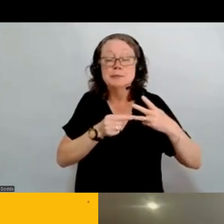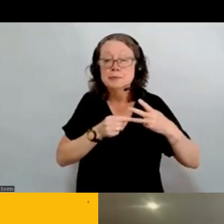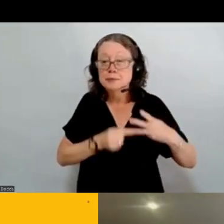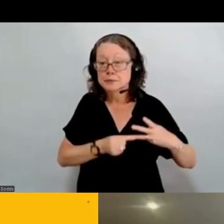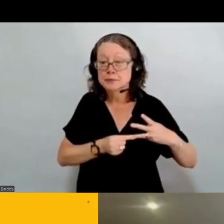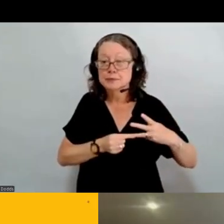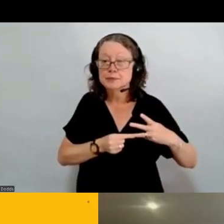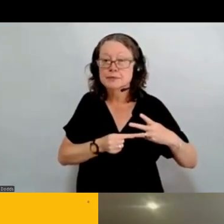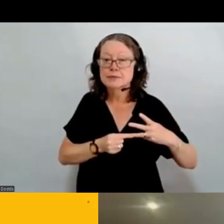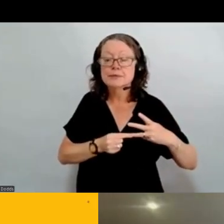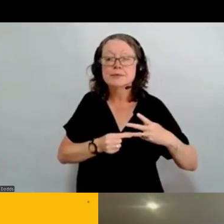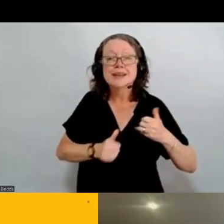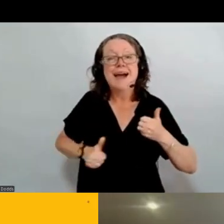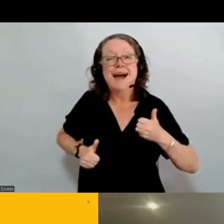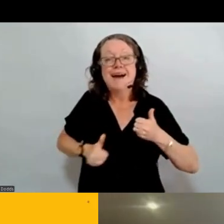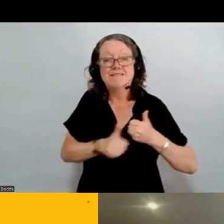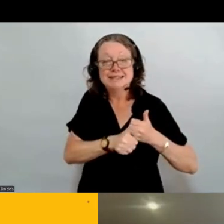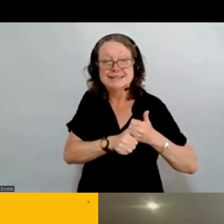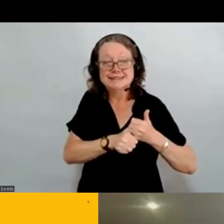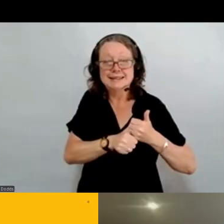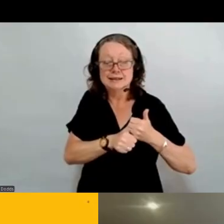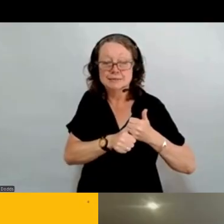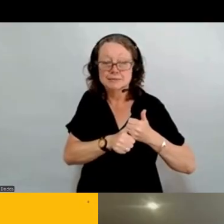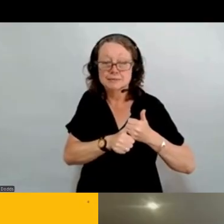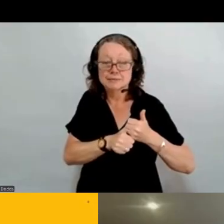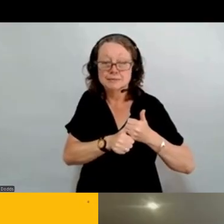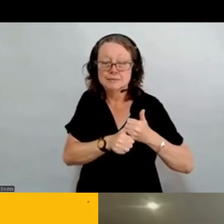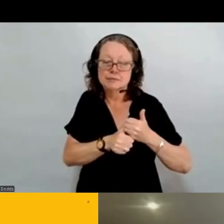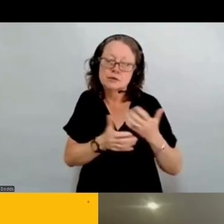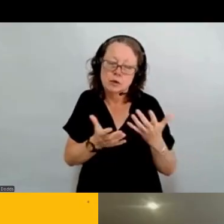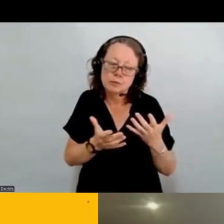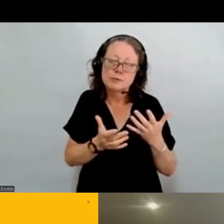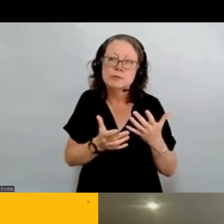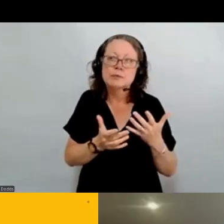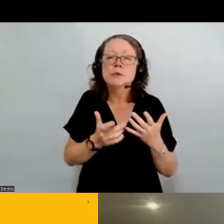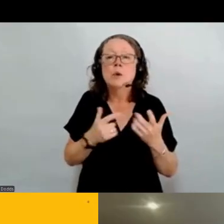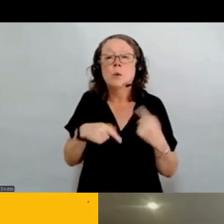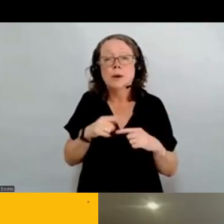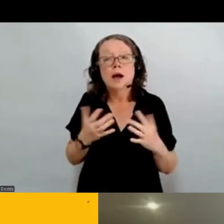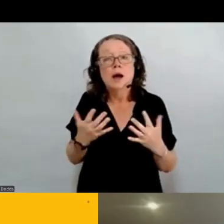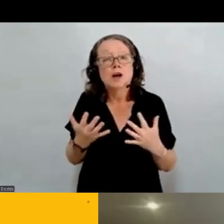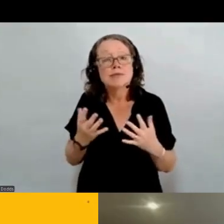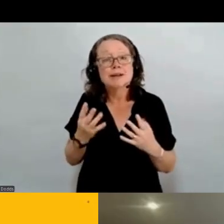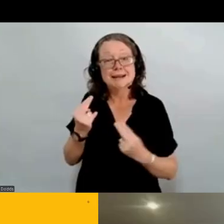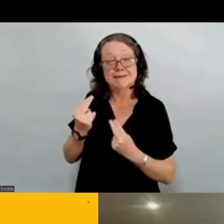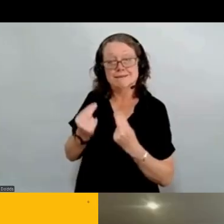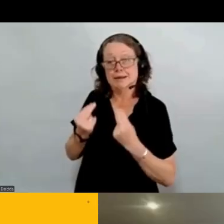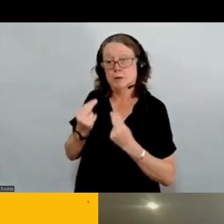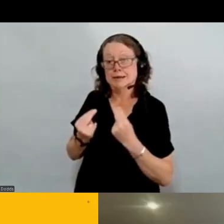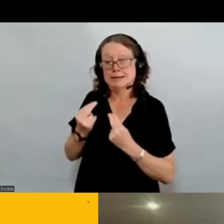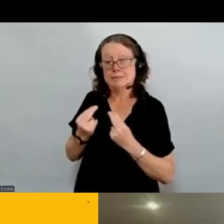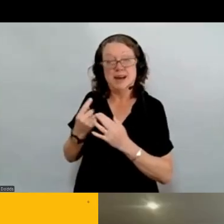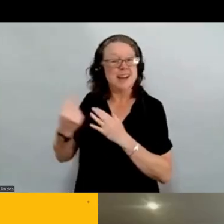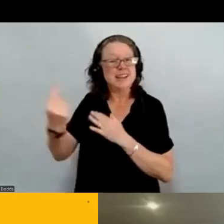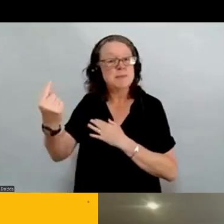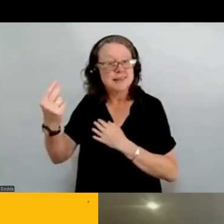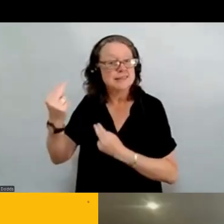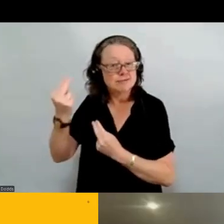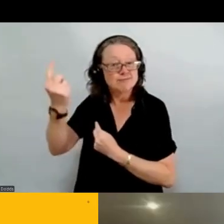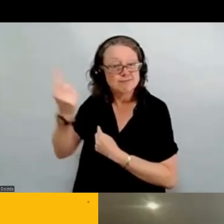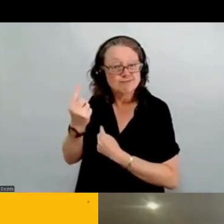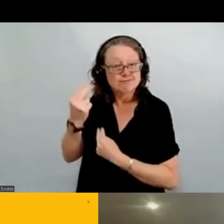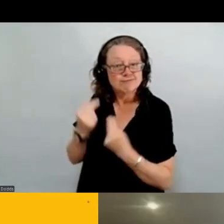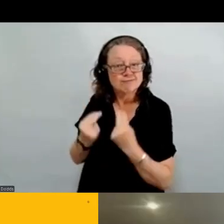is advocacy. So we are being evaluated by an independent evaluator who is looking at what's working in